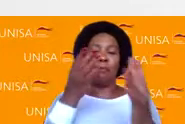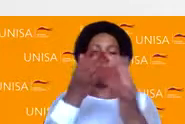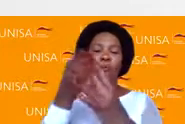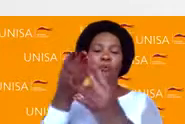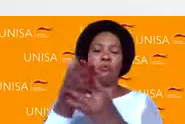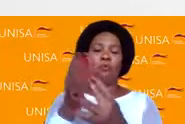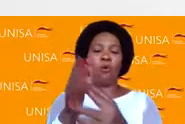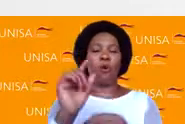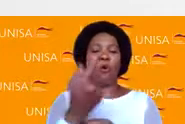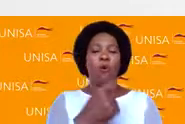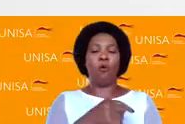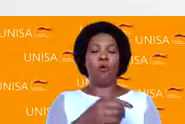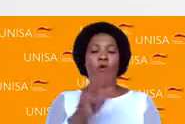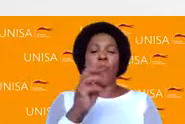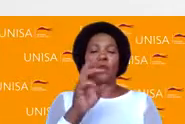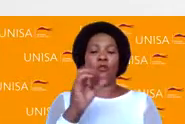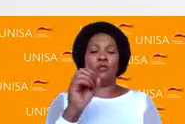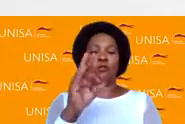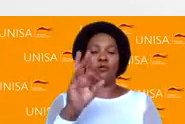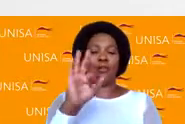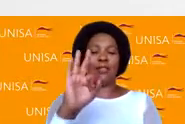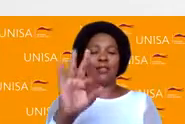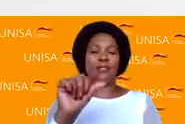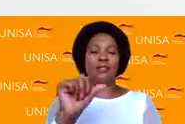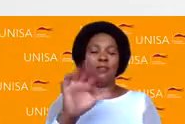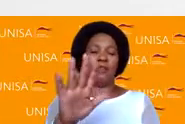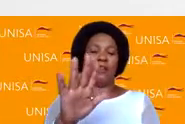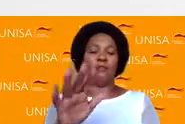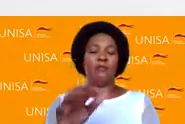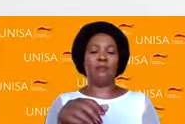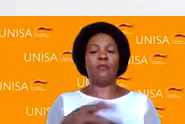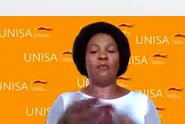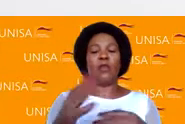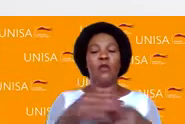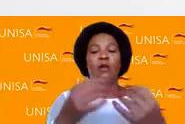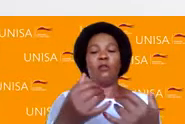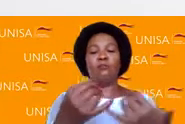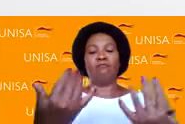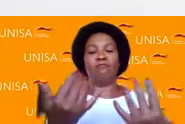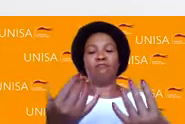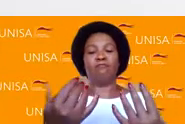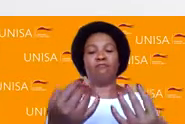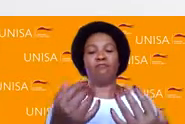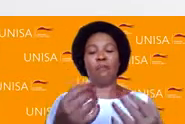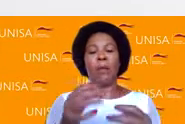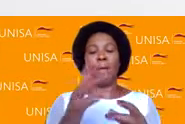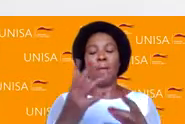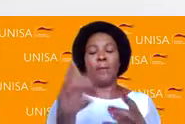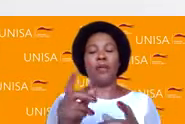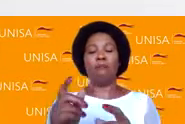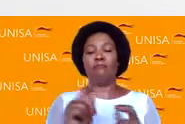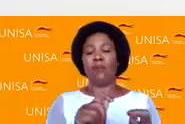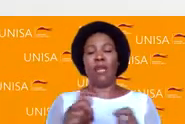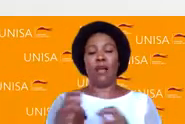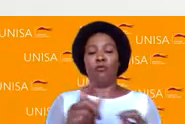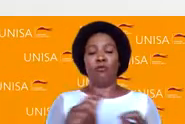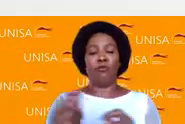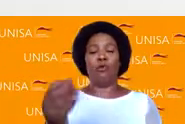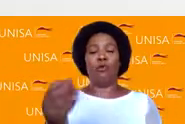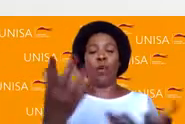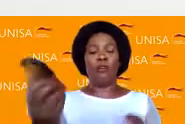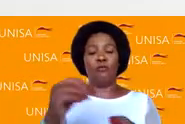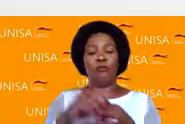365 apps online, but you can also download Microsoft 365 onto your desktop.